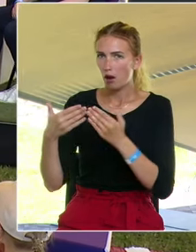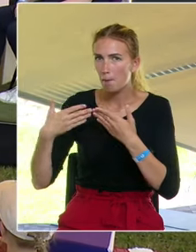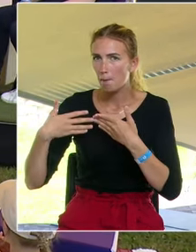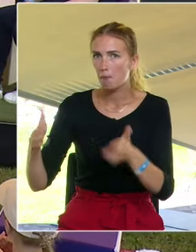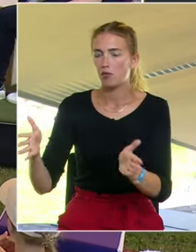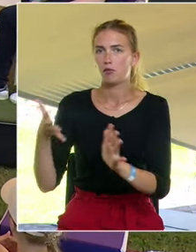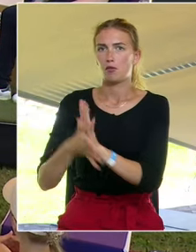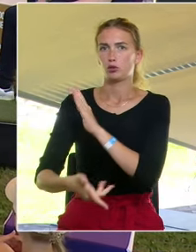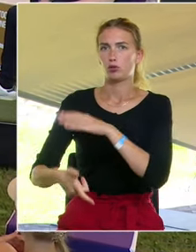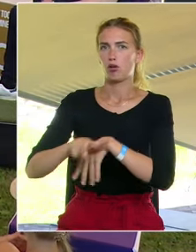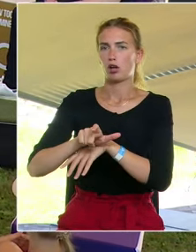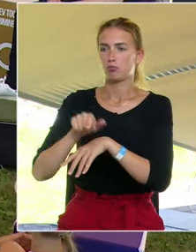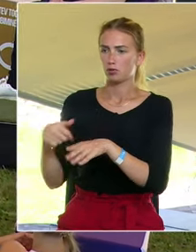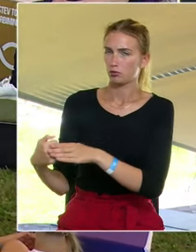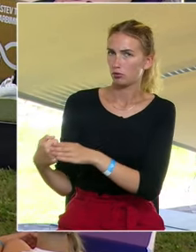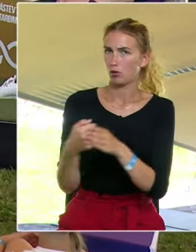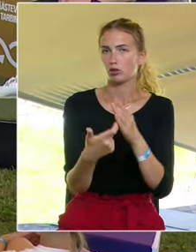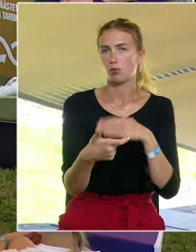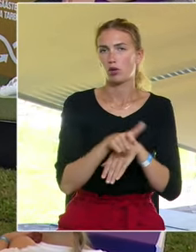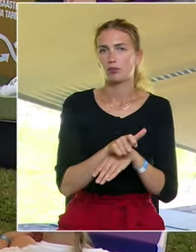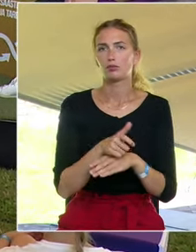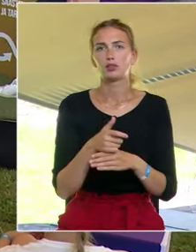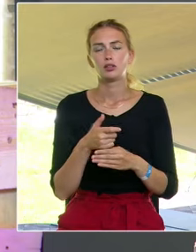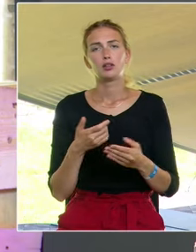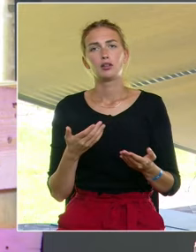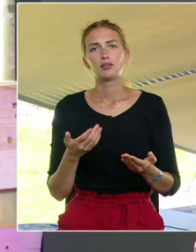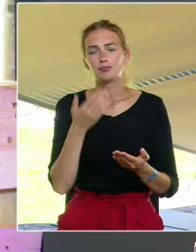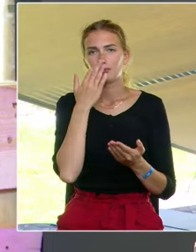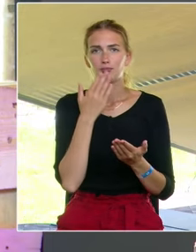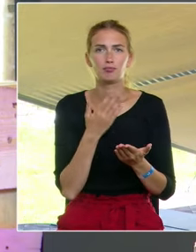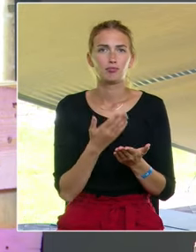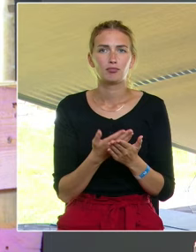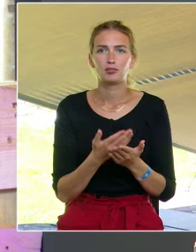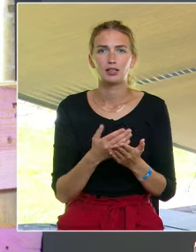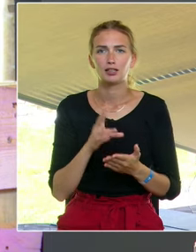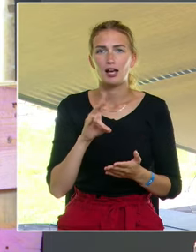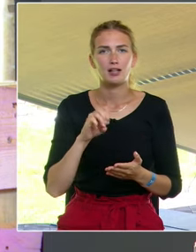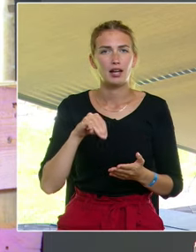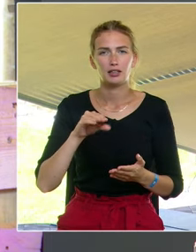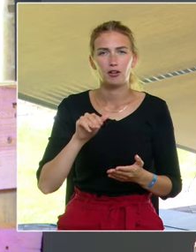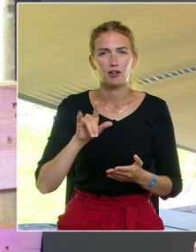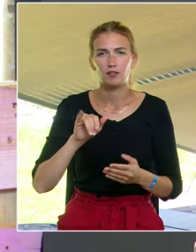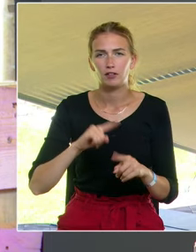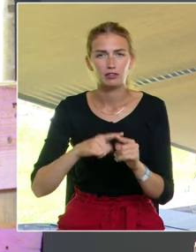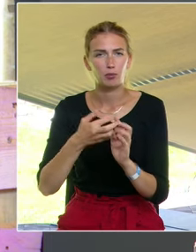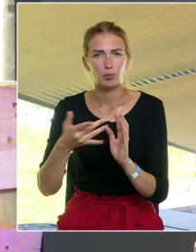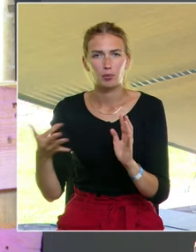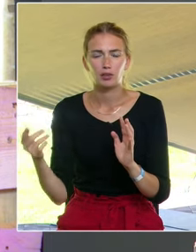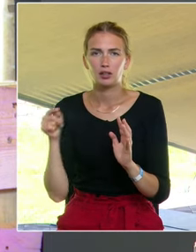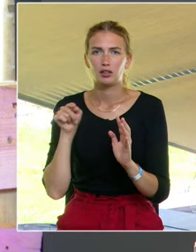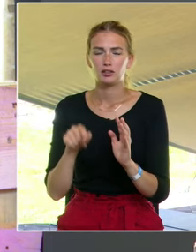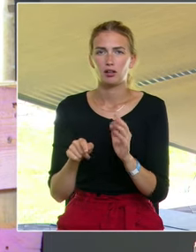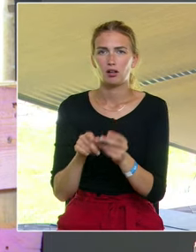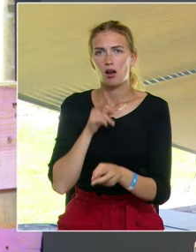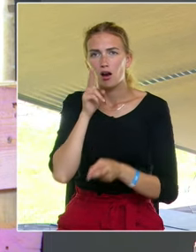also interacting with not the VRR but Netflix, etc., you know, the complaint is that there is so much of untransparency. Yeah?